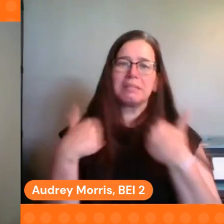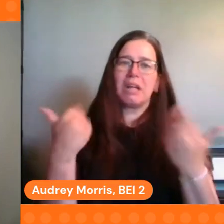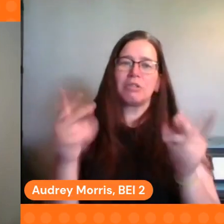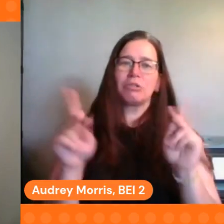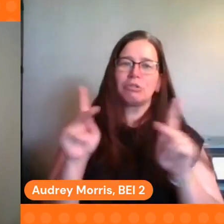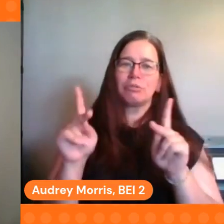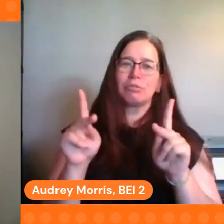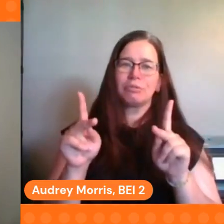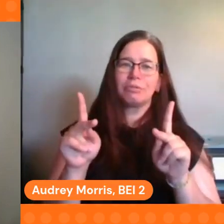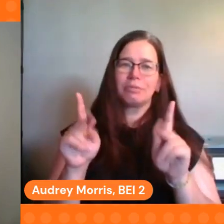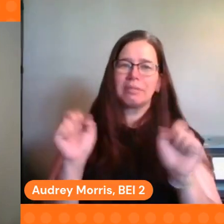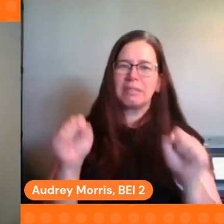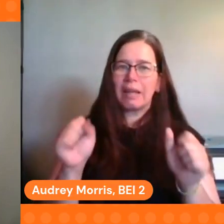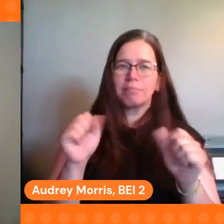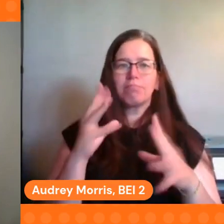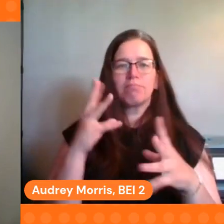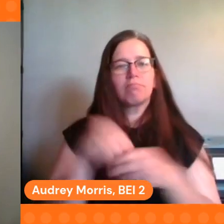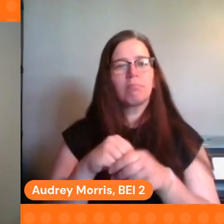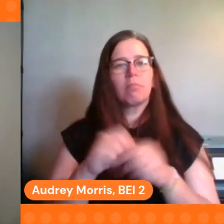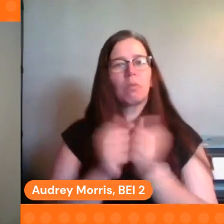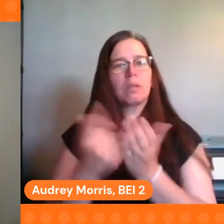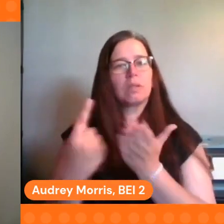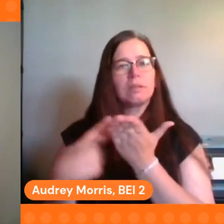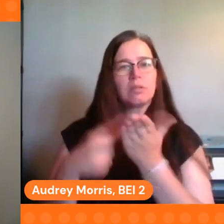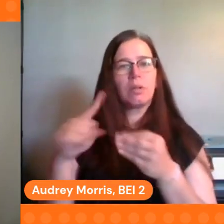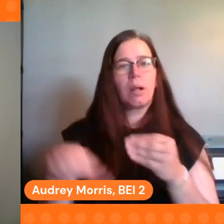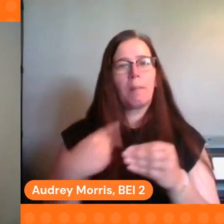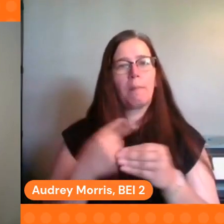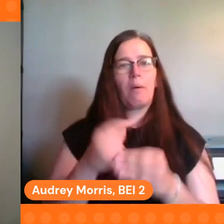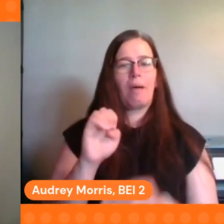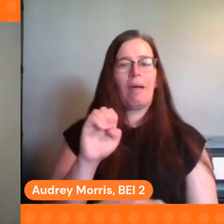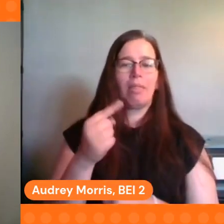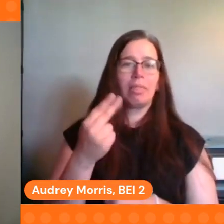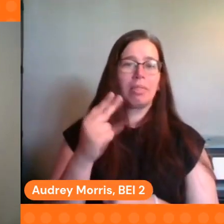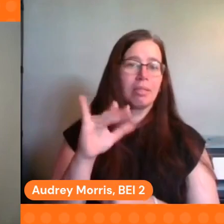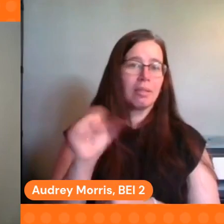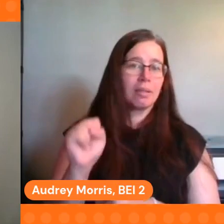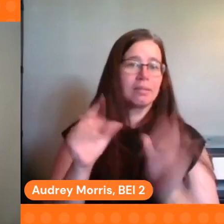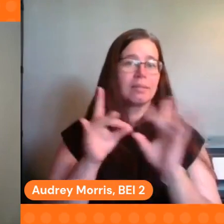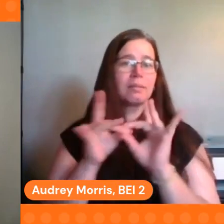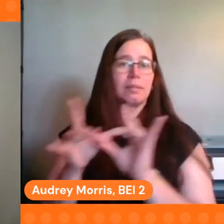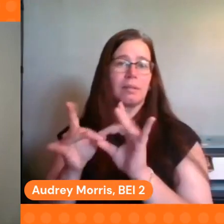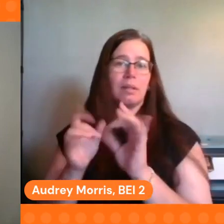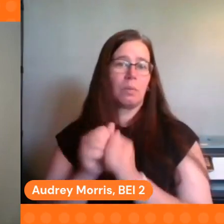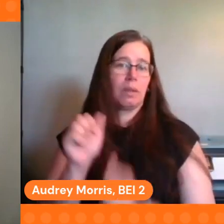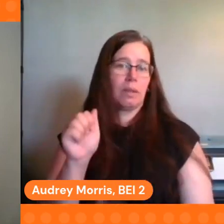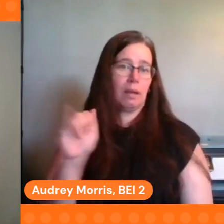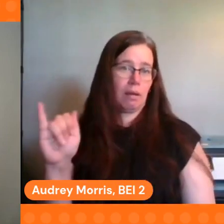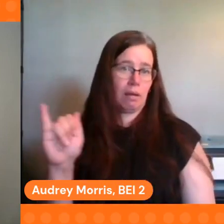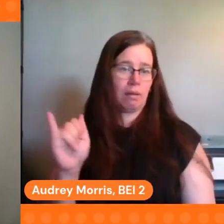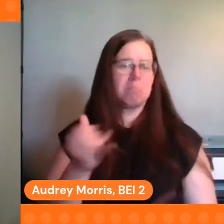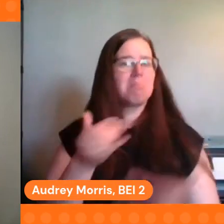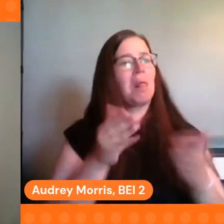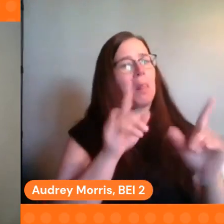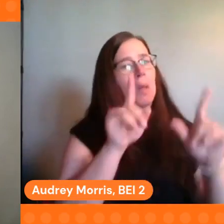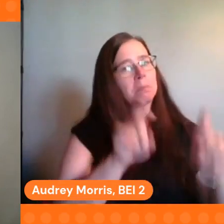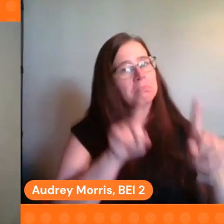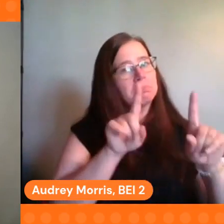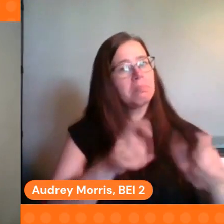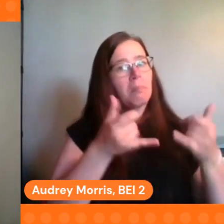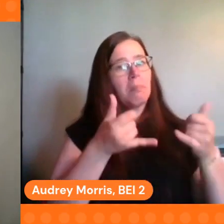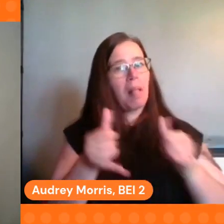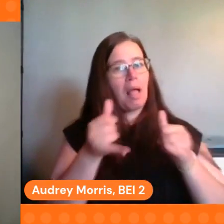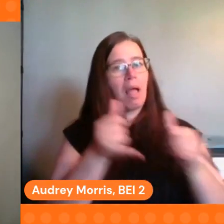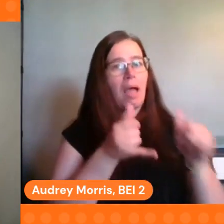in discussions about ethics in AI. You let them experiment with it, you let them play with it in a